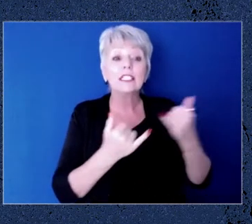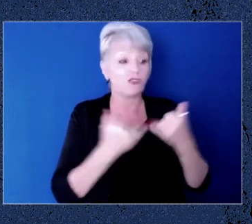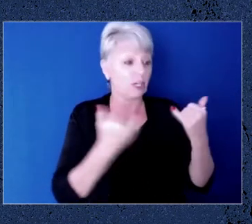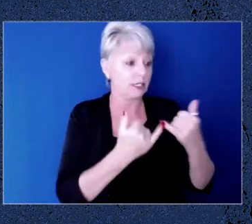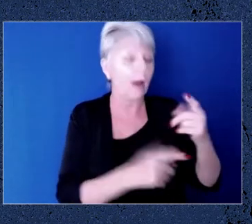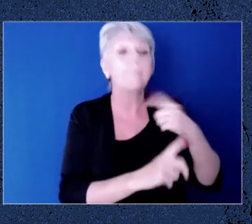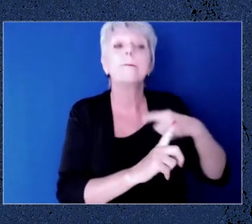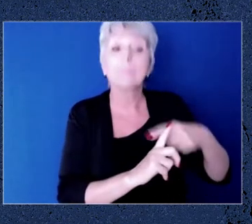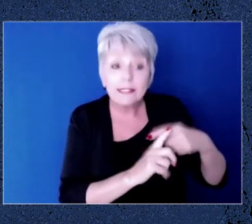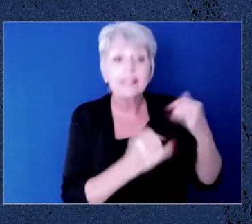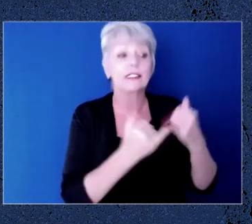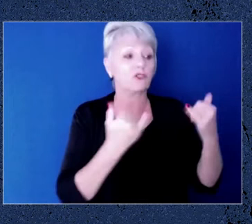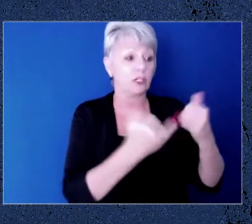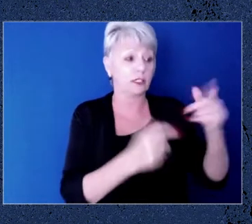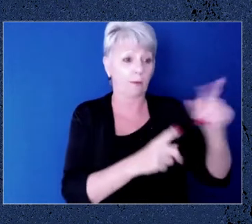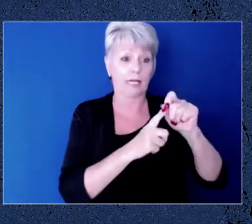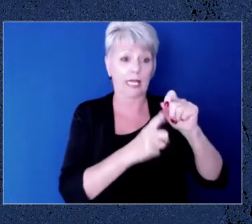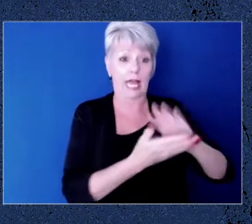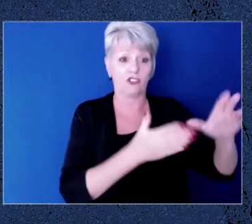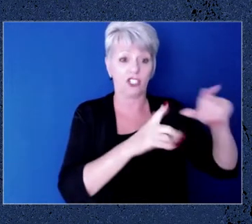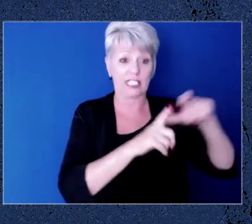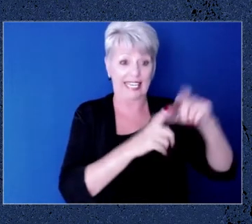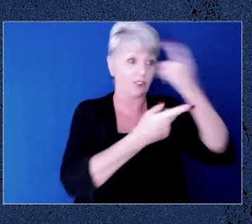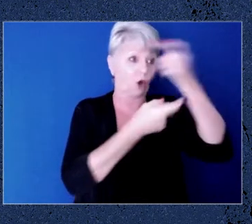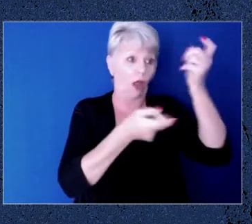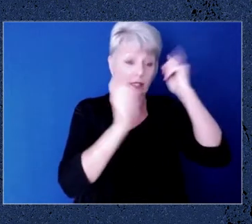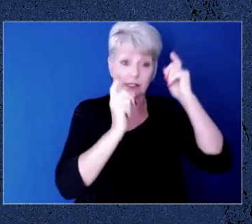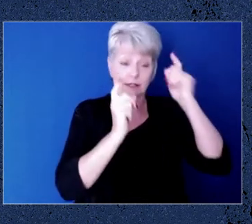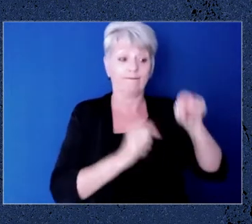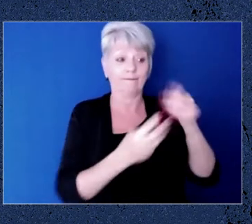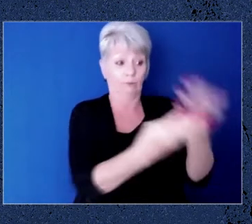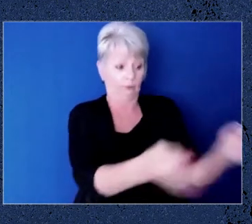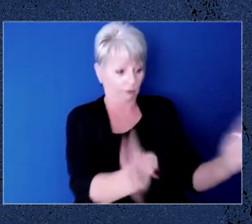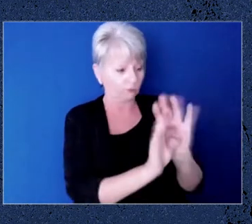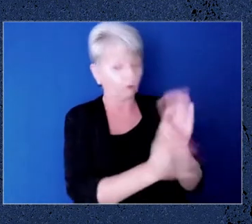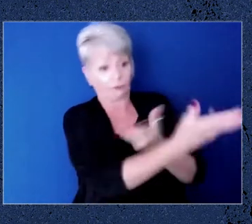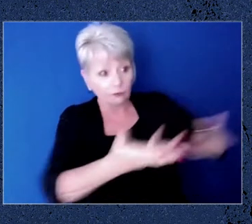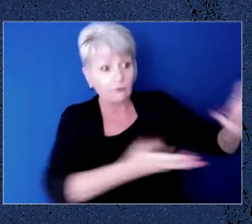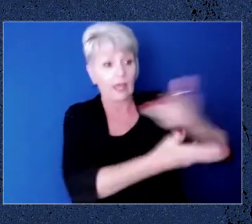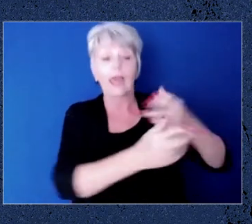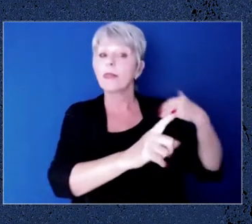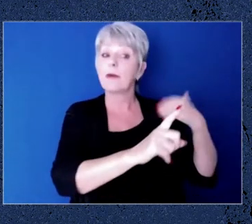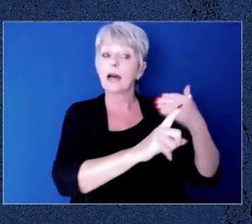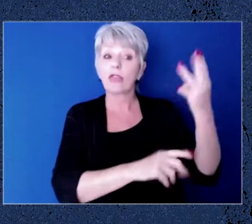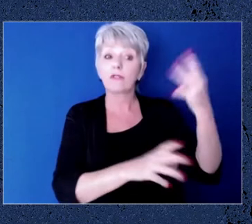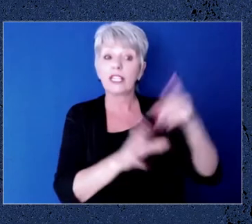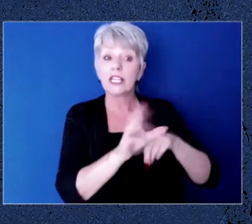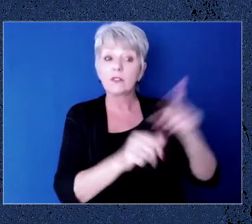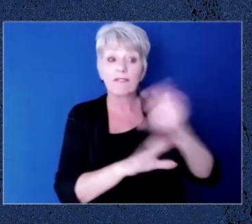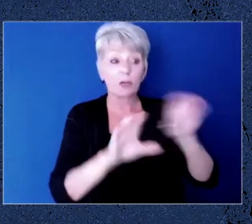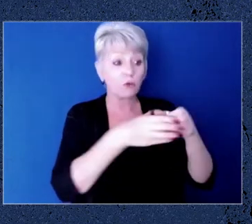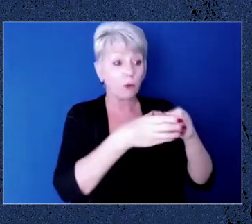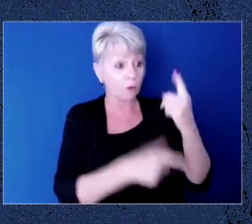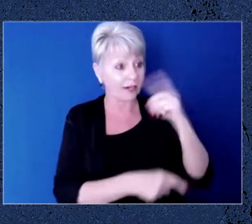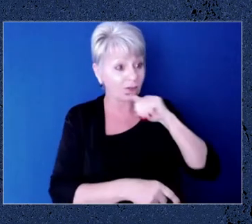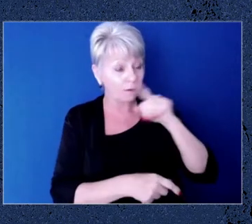higher degree research scholars. And in about 3 years, we have now created a group of about 100 people who are